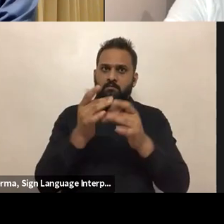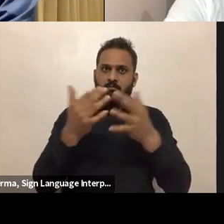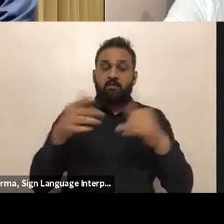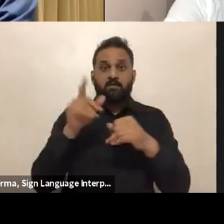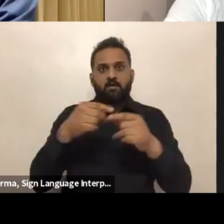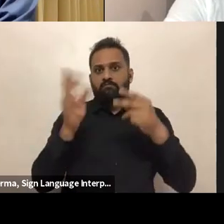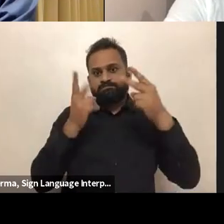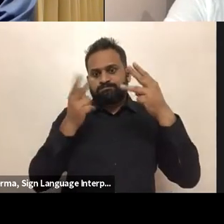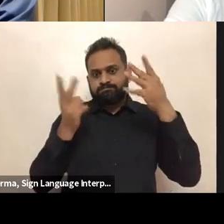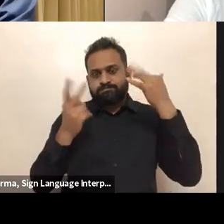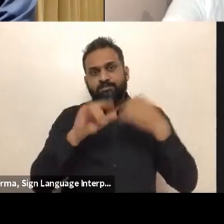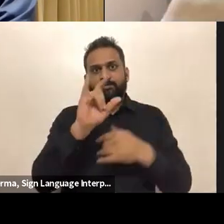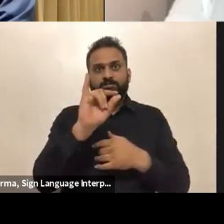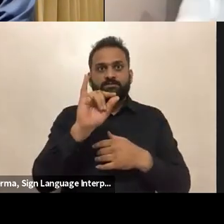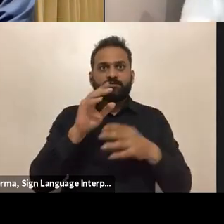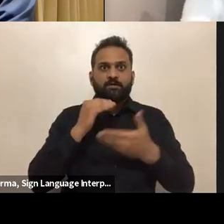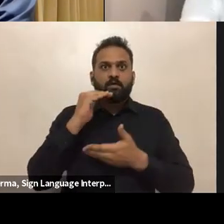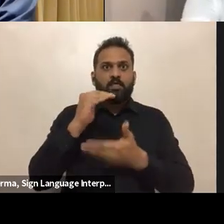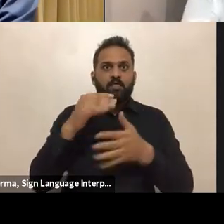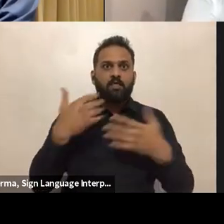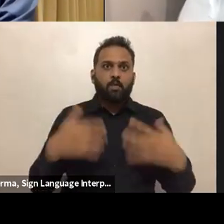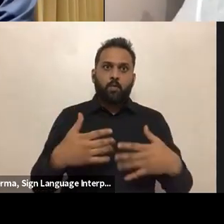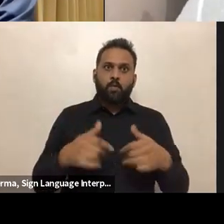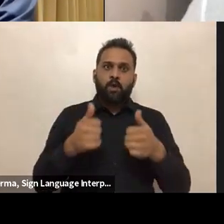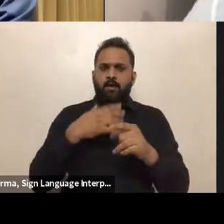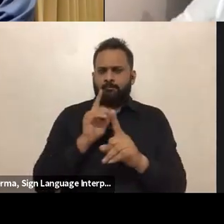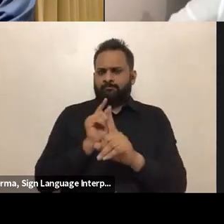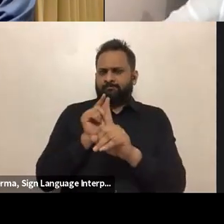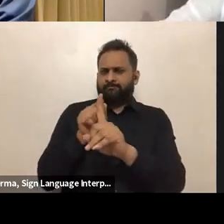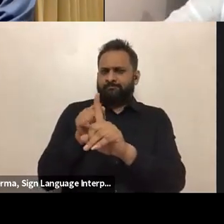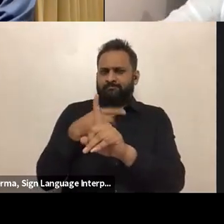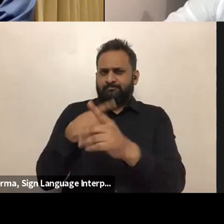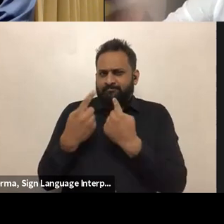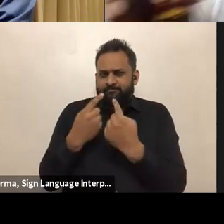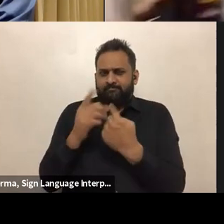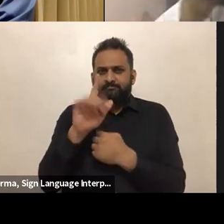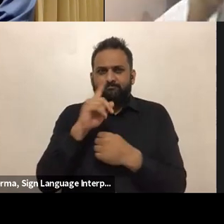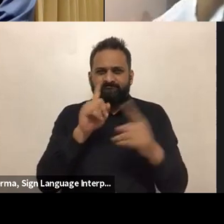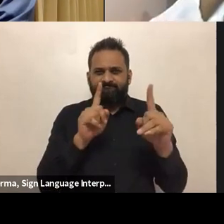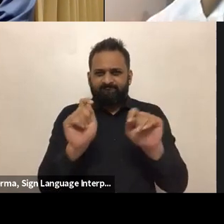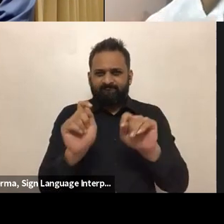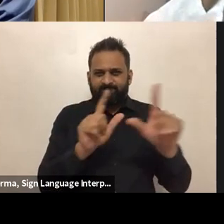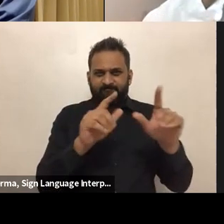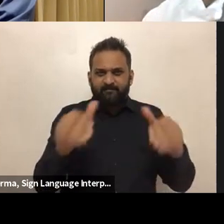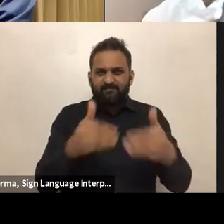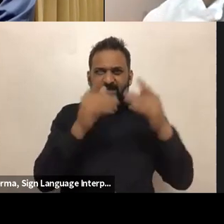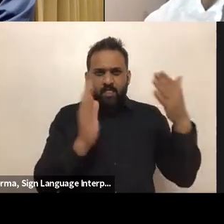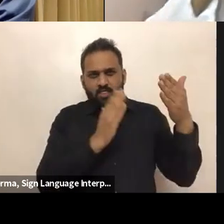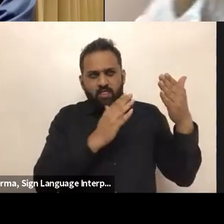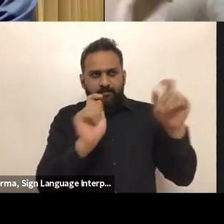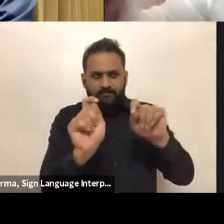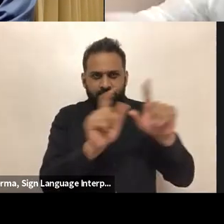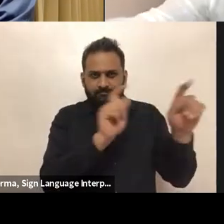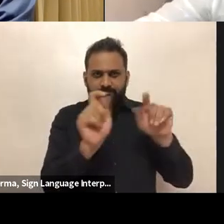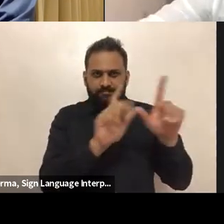60. I'll get to that in a minute, but I guess I've skipped my introductory notes. Here we are.